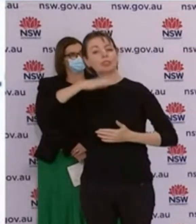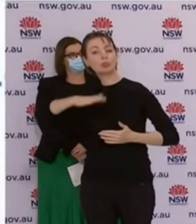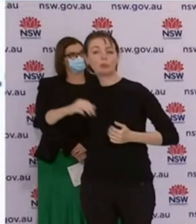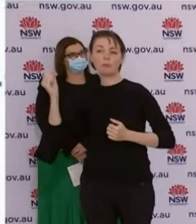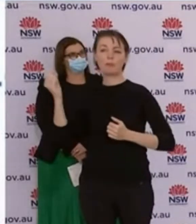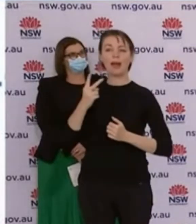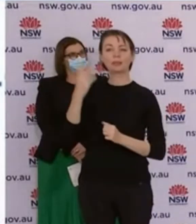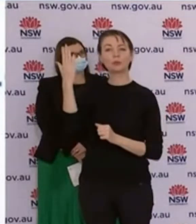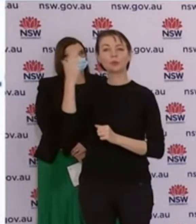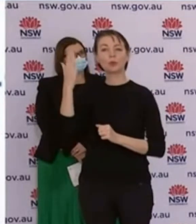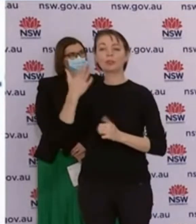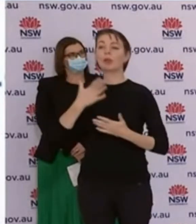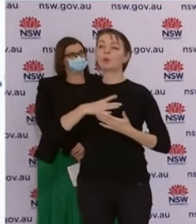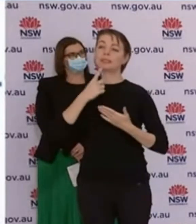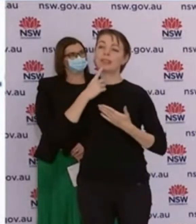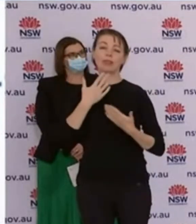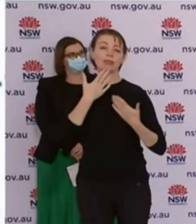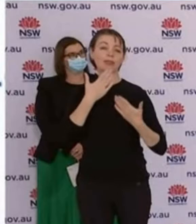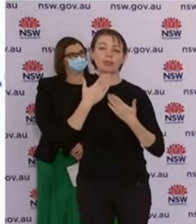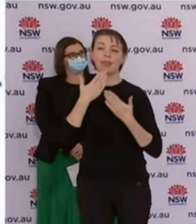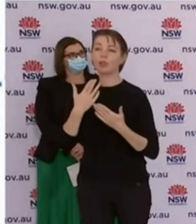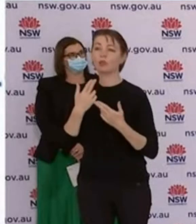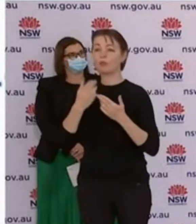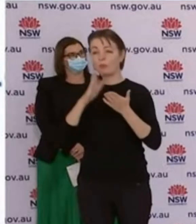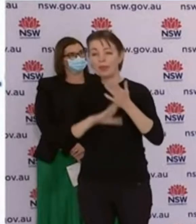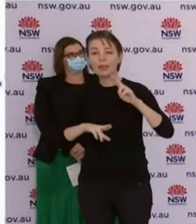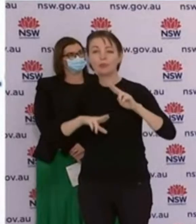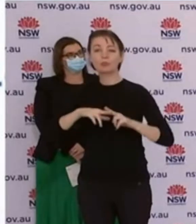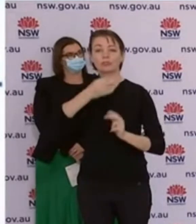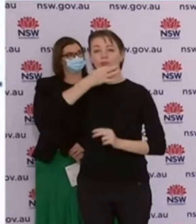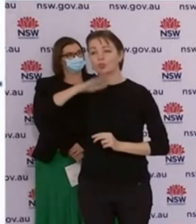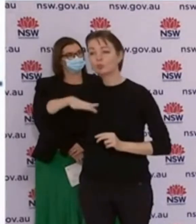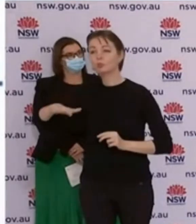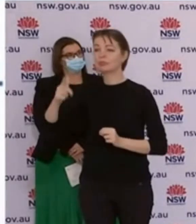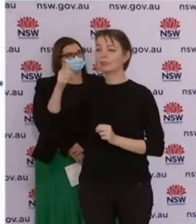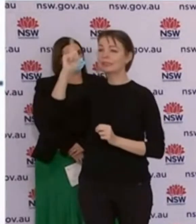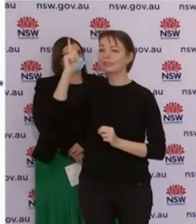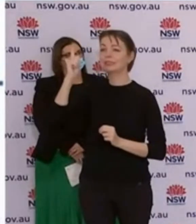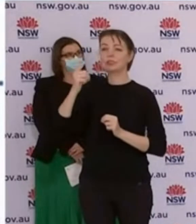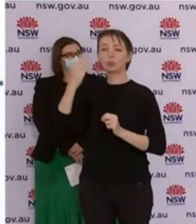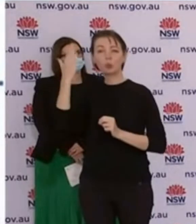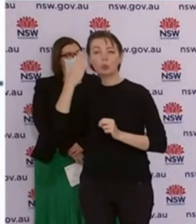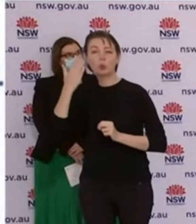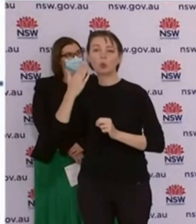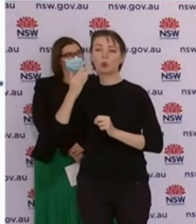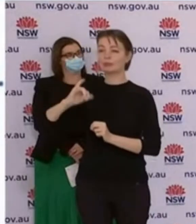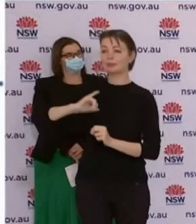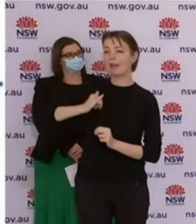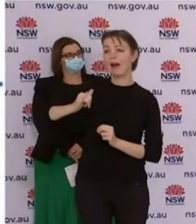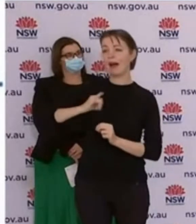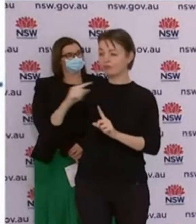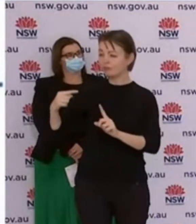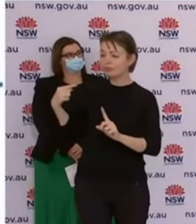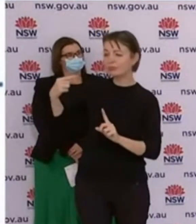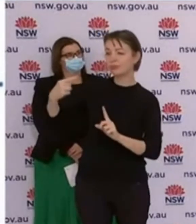thank the children and the students who've been homeschooling, and the teachers and the principals and all the school communities. We know what a difficult period of time this